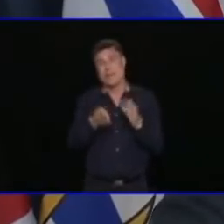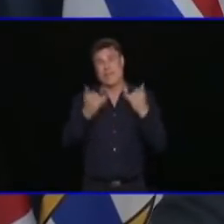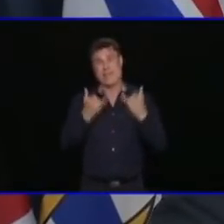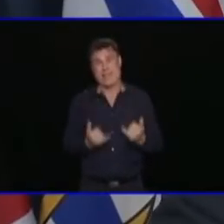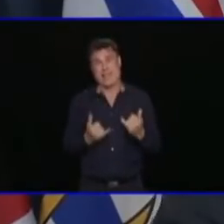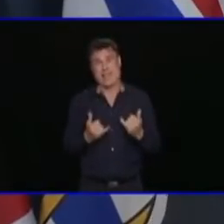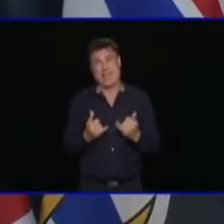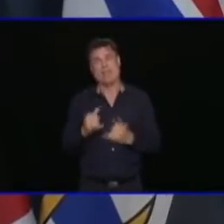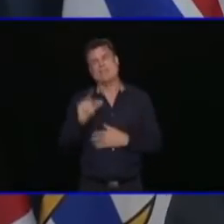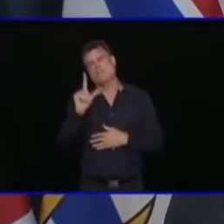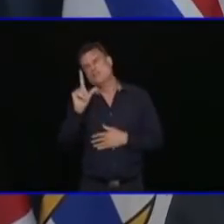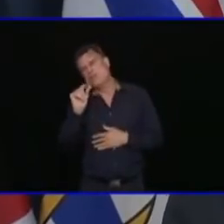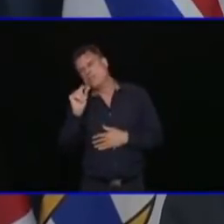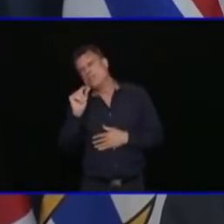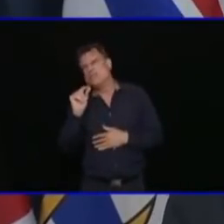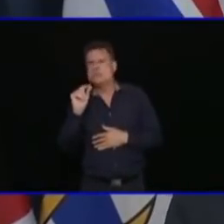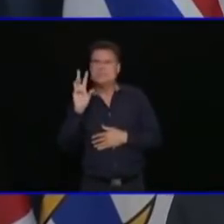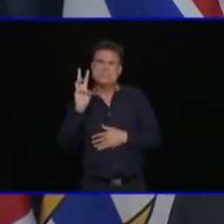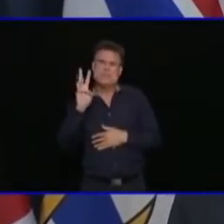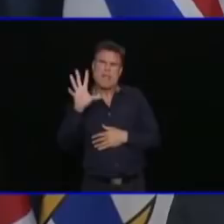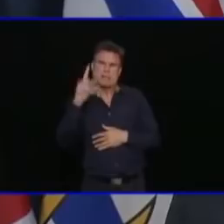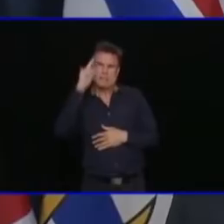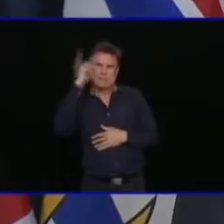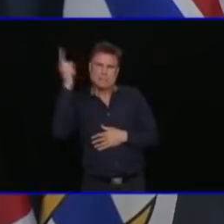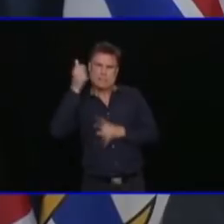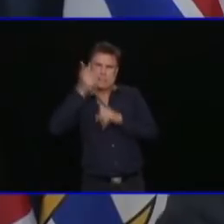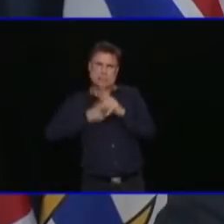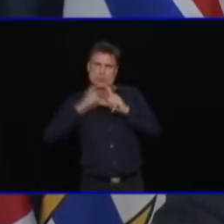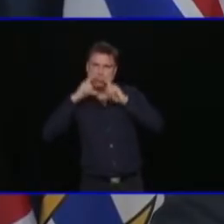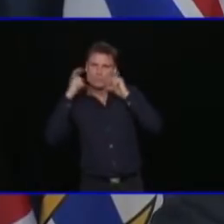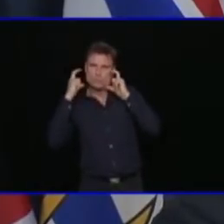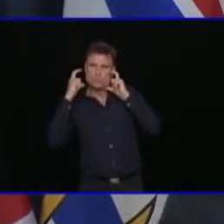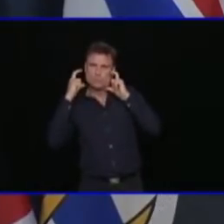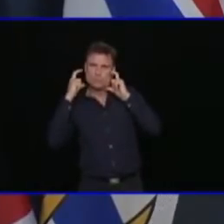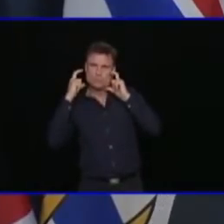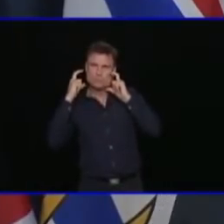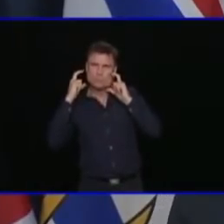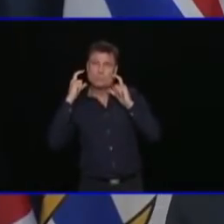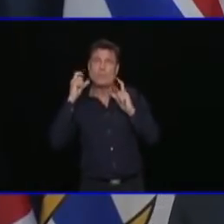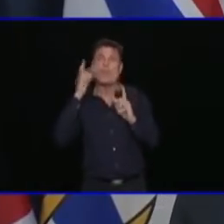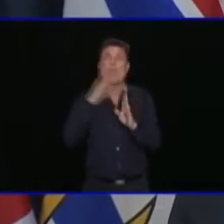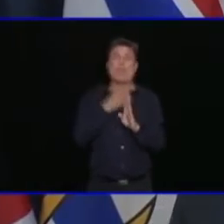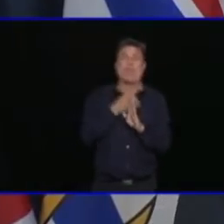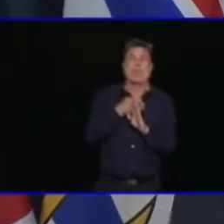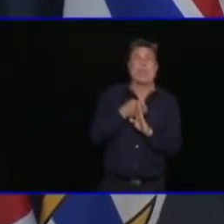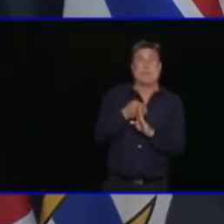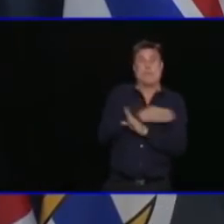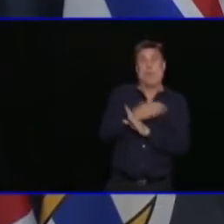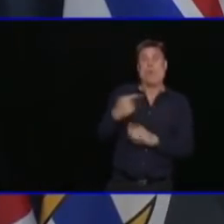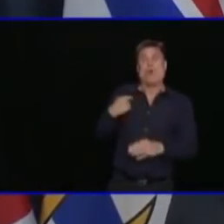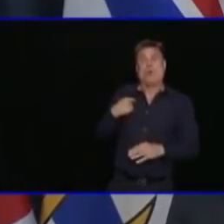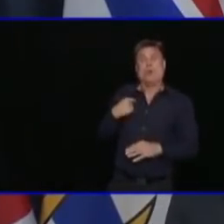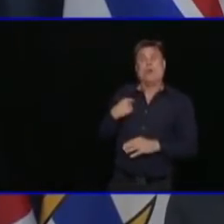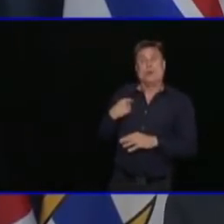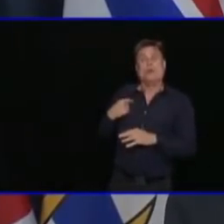pre-COVID to peak COVID of 1.5 to 8.5 times. Gowns, depending on the